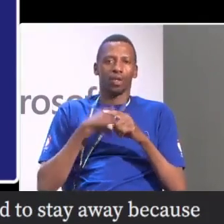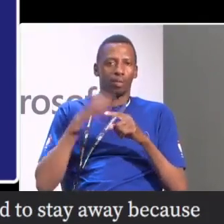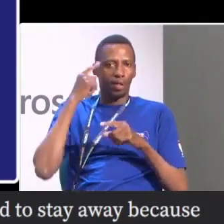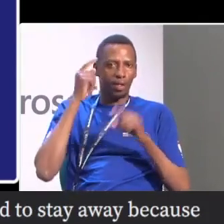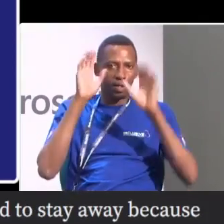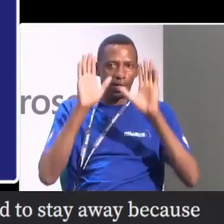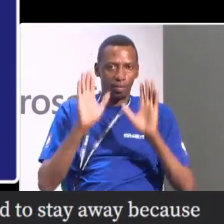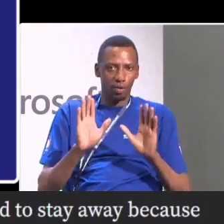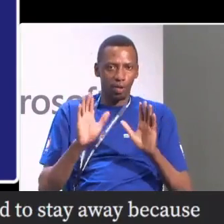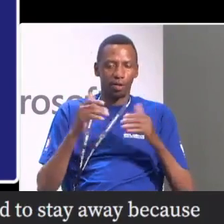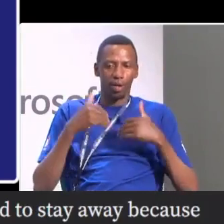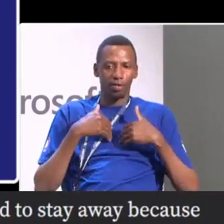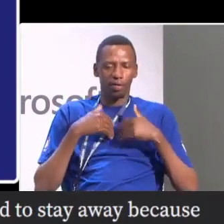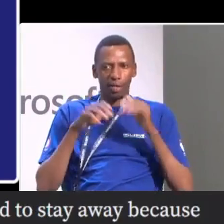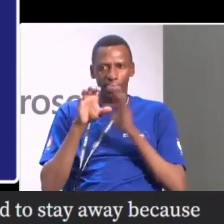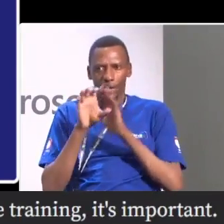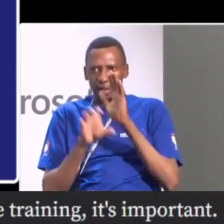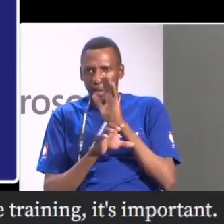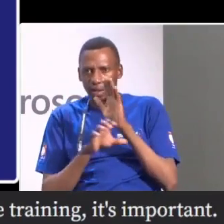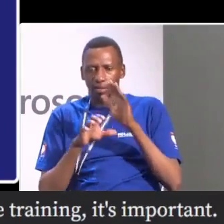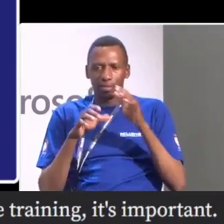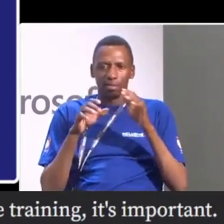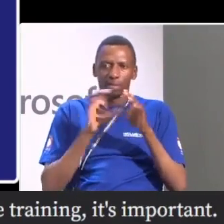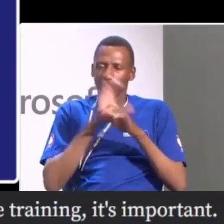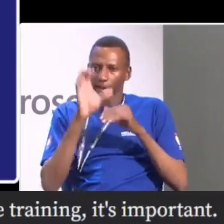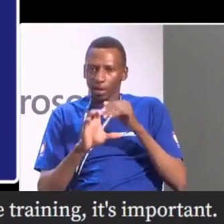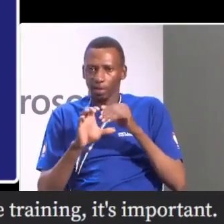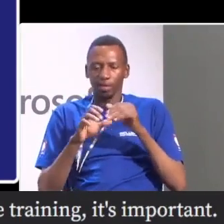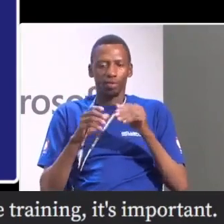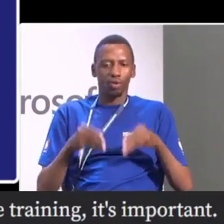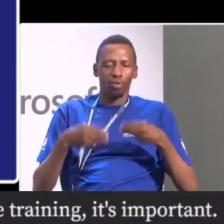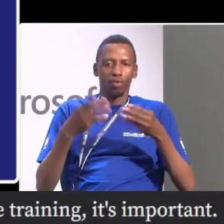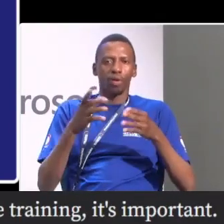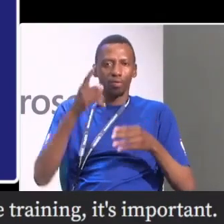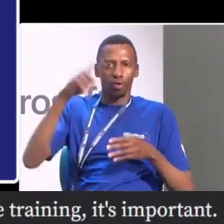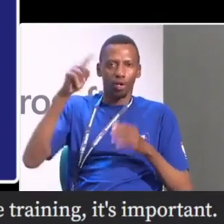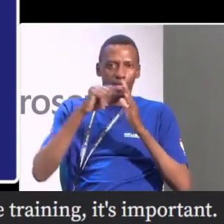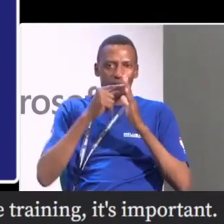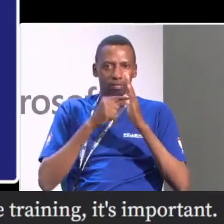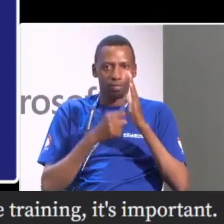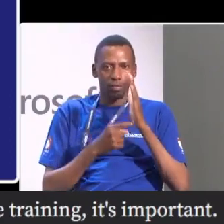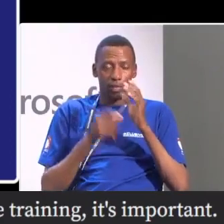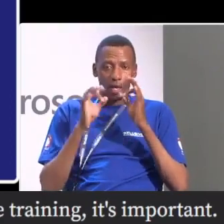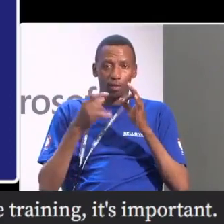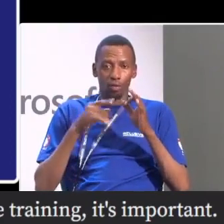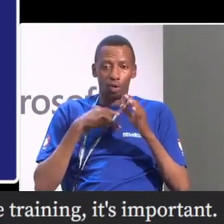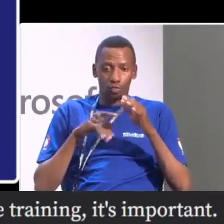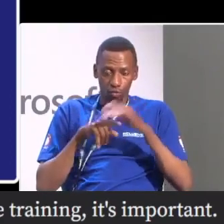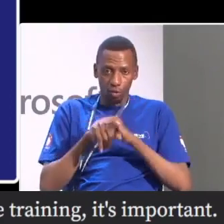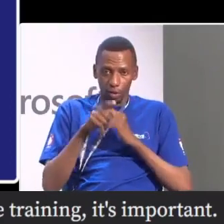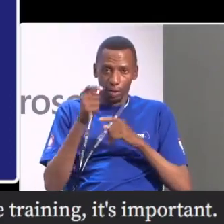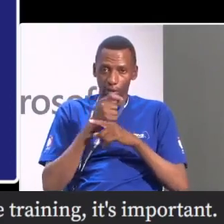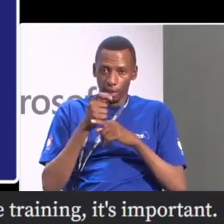a chapter so that we are able to provide the right guidelines, especially if you're going to enroll for some type of training. Is